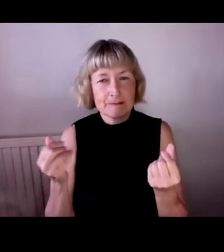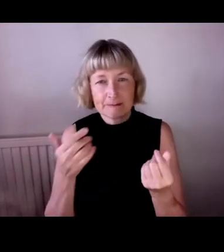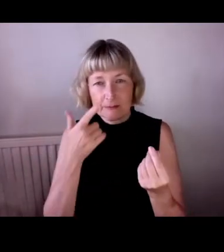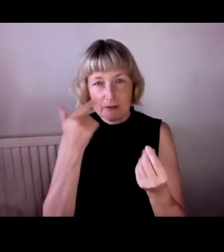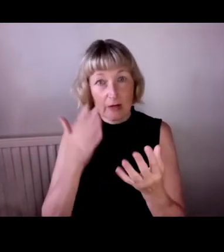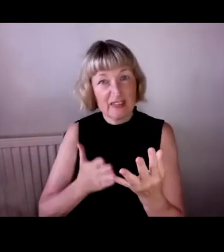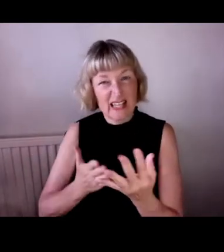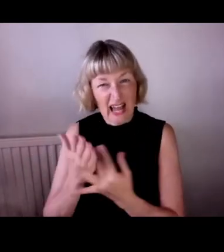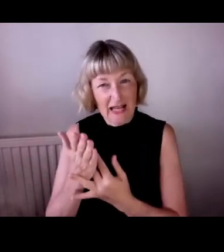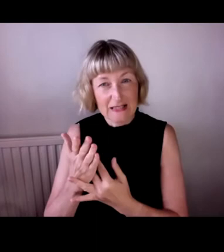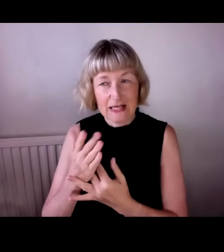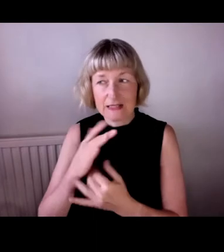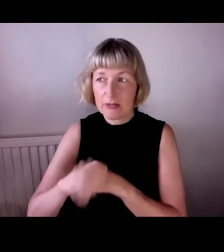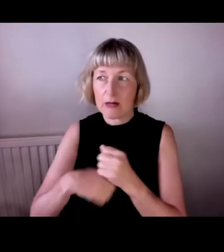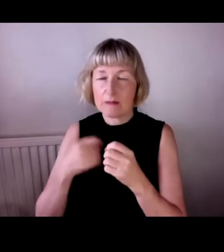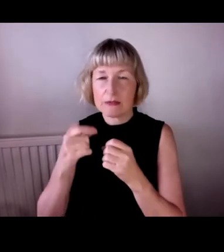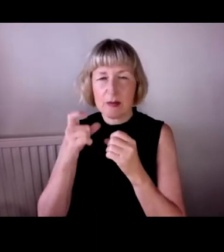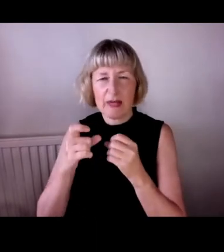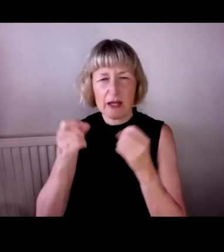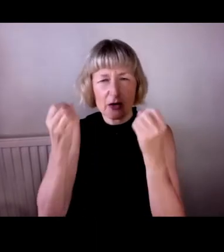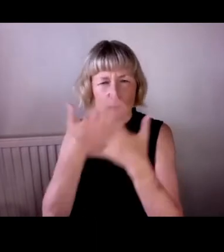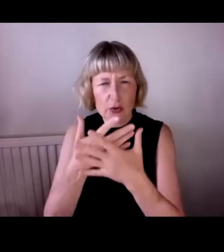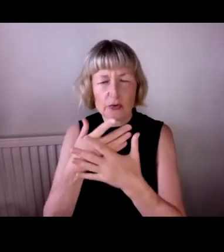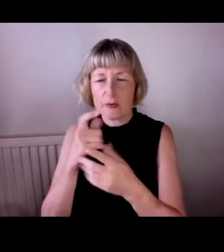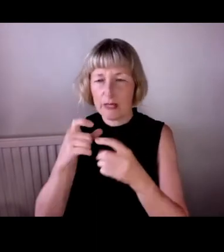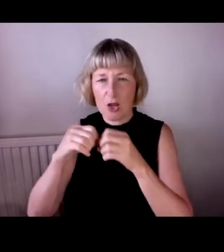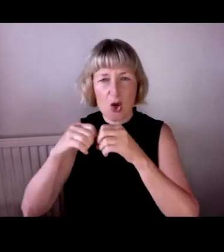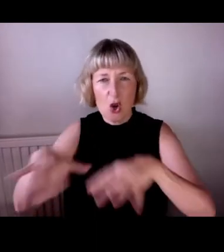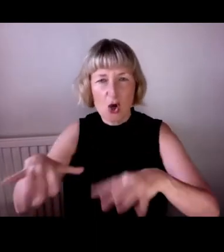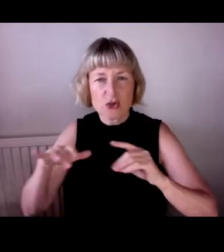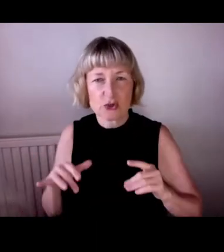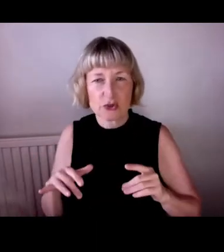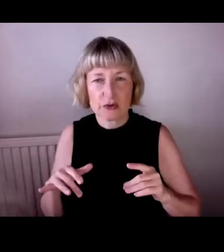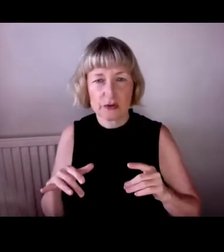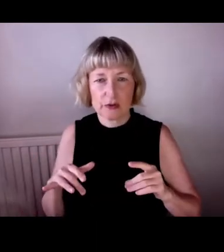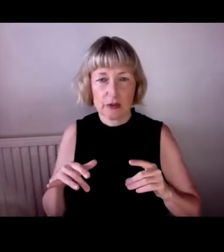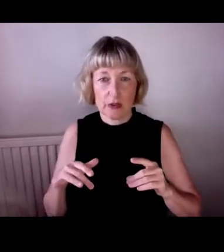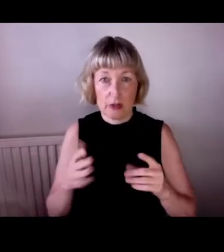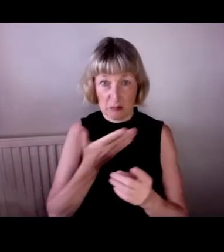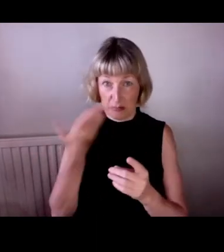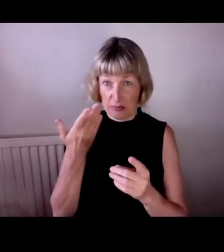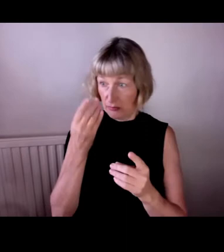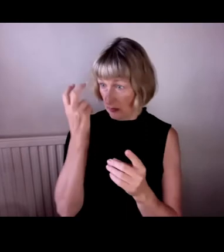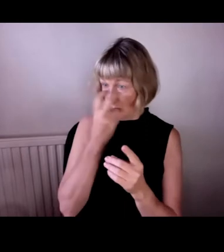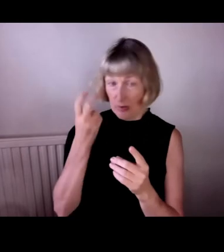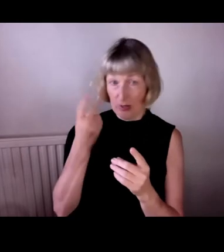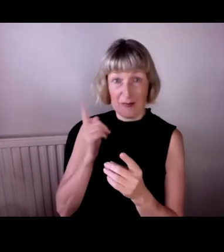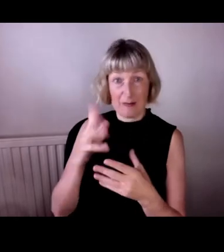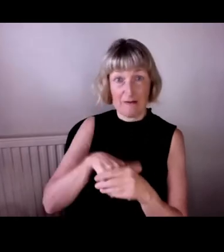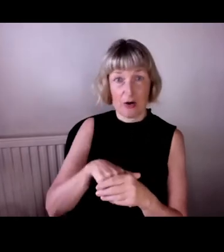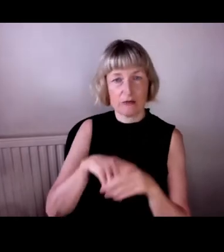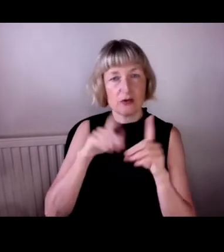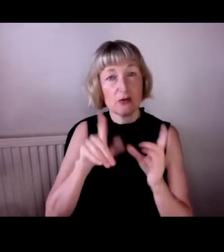access gets a little bit lost in the mix. And if you don't have visually impaired people involved, if you don't pay